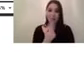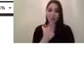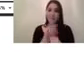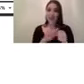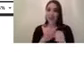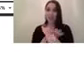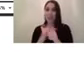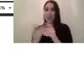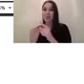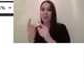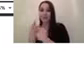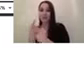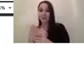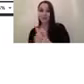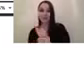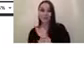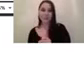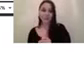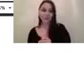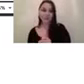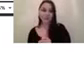other,